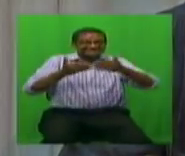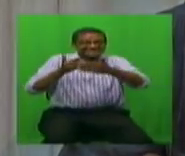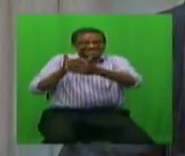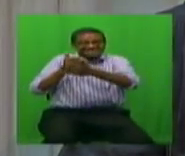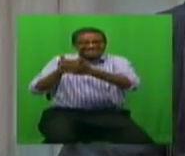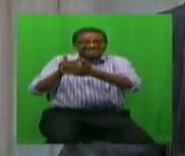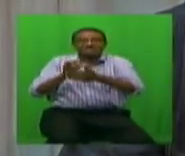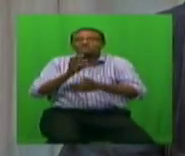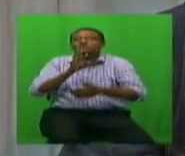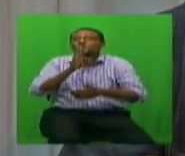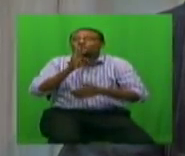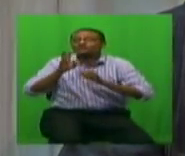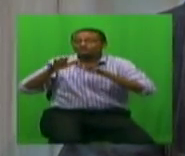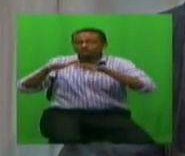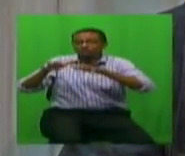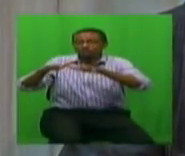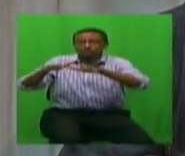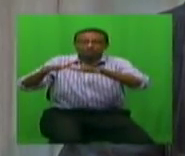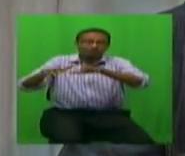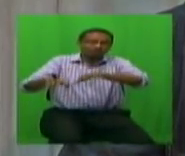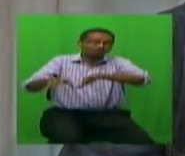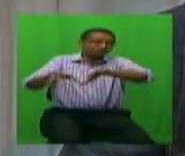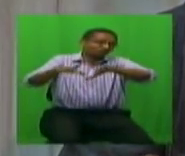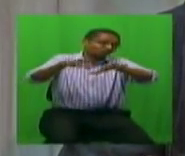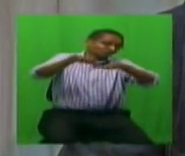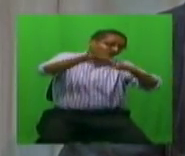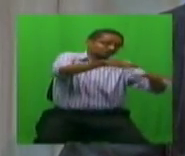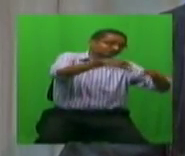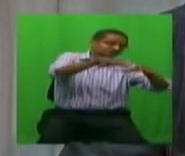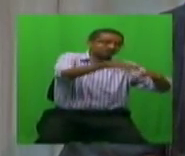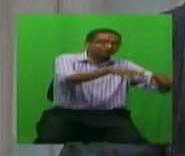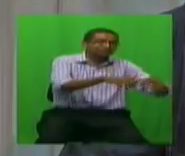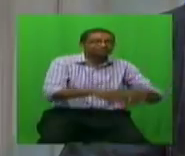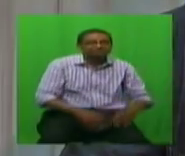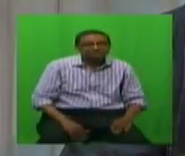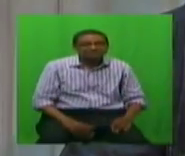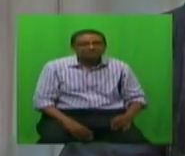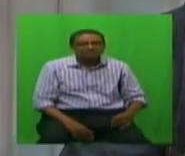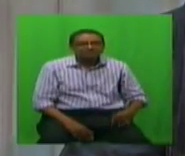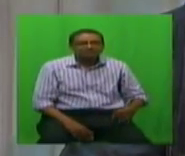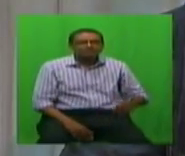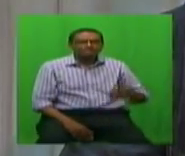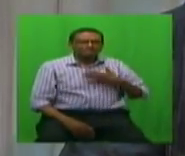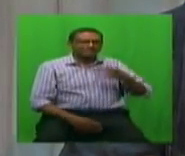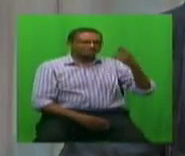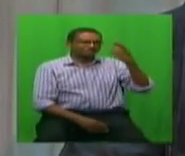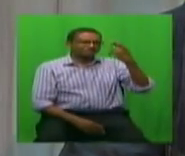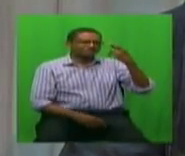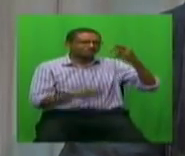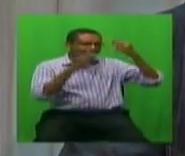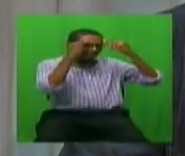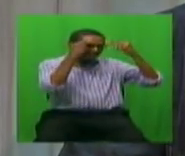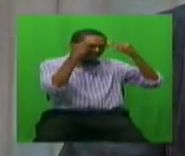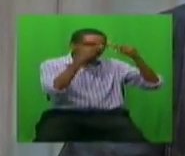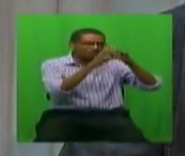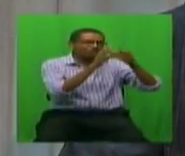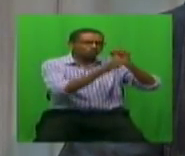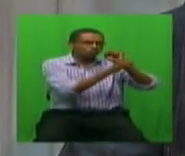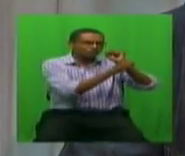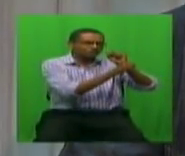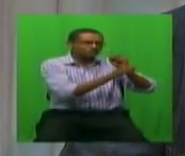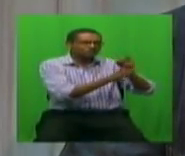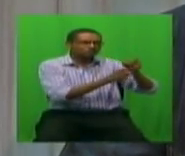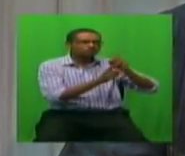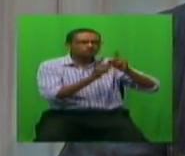by the overflow. I've been hearing talk about the pumps and so on. My colleague, Minister of Works, will talk about the pumps, but I could tell you, in